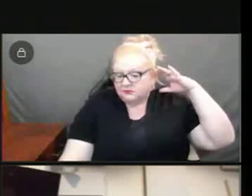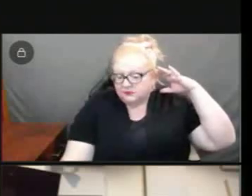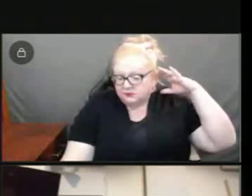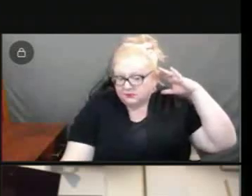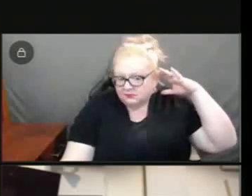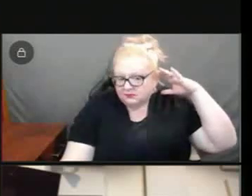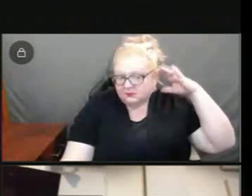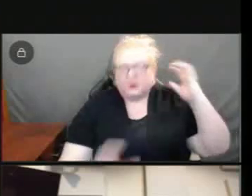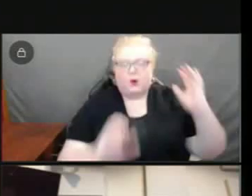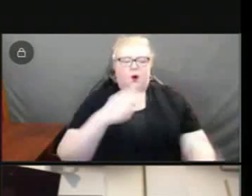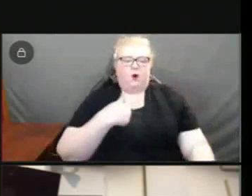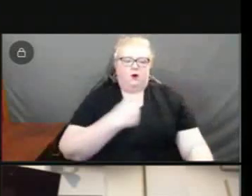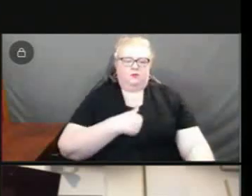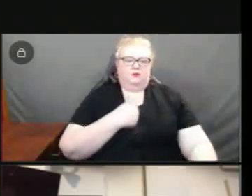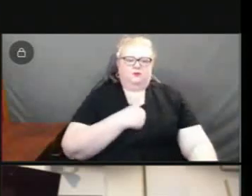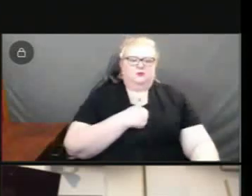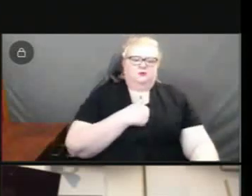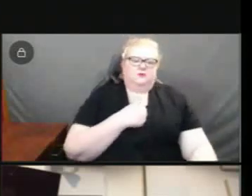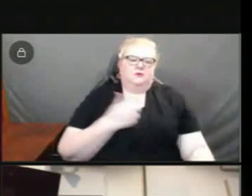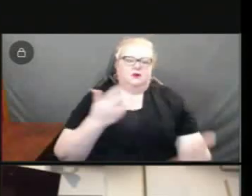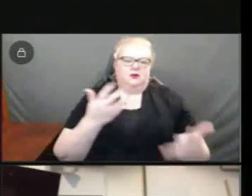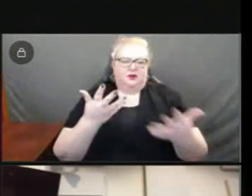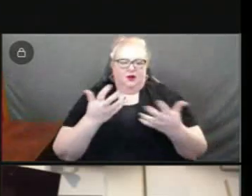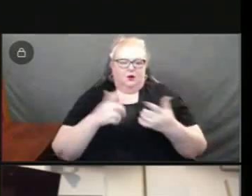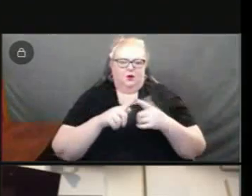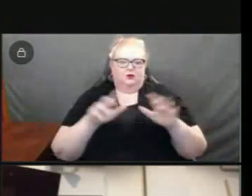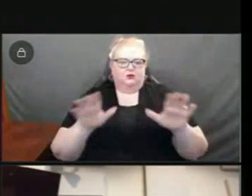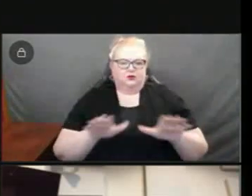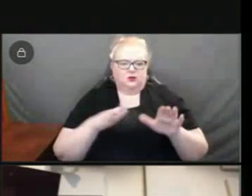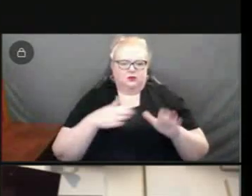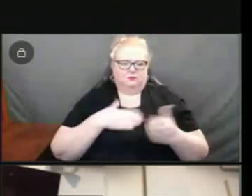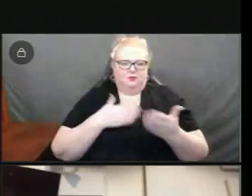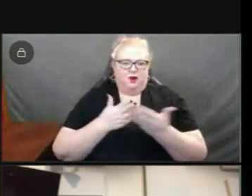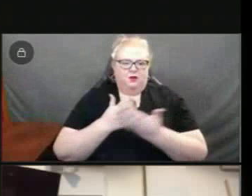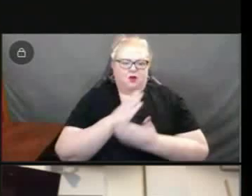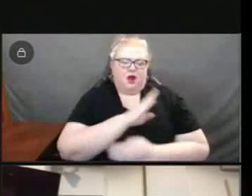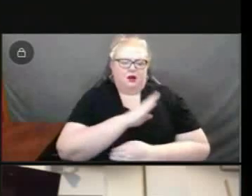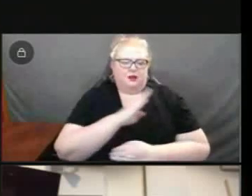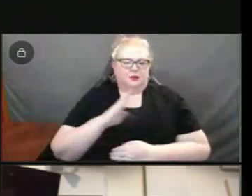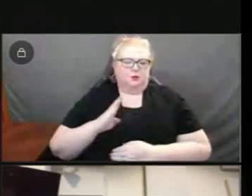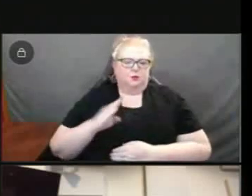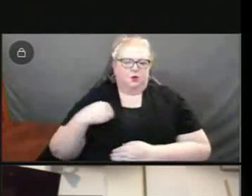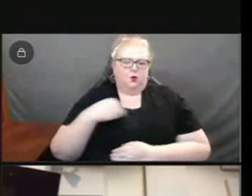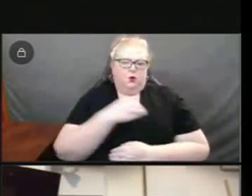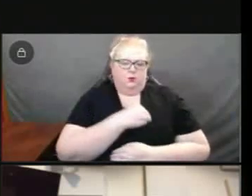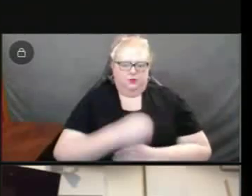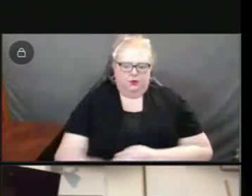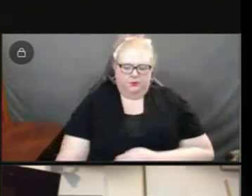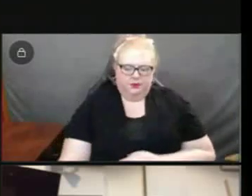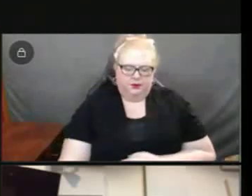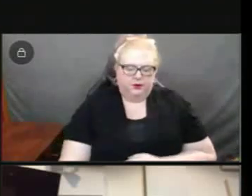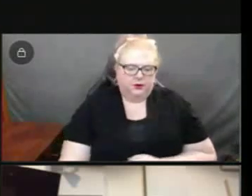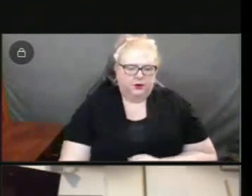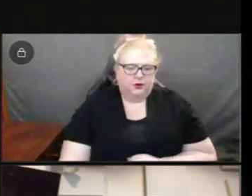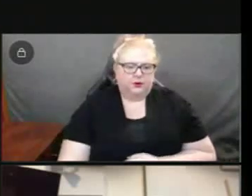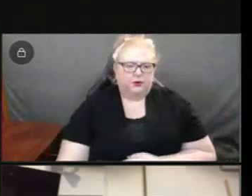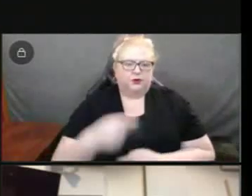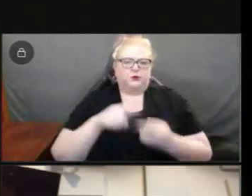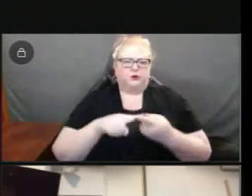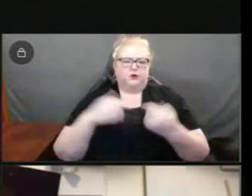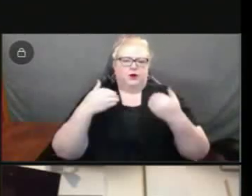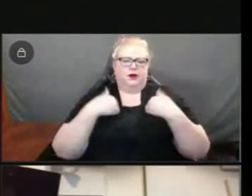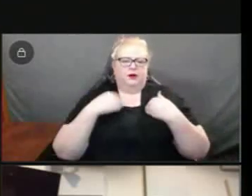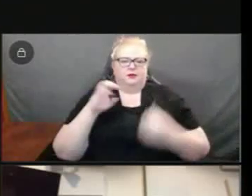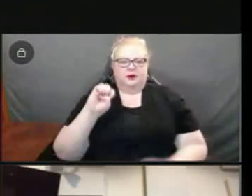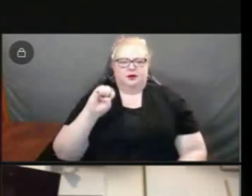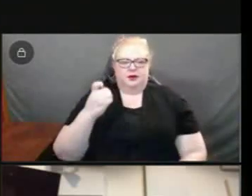Oh, I'm sorry. I'd like to exercise my right as a board member to request that the board go into executive session to